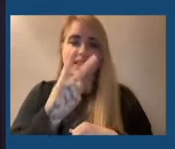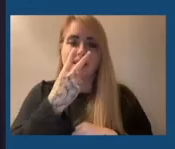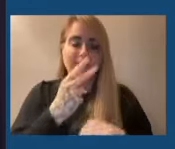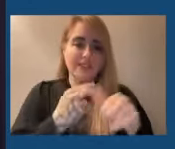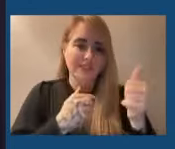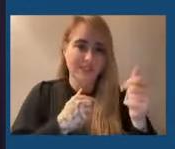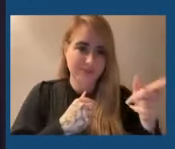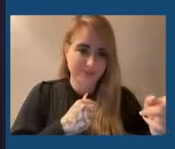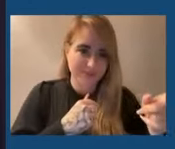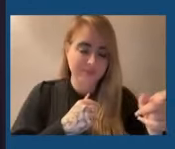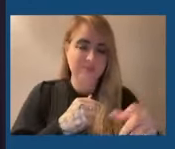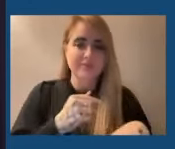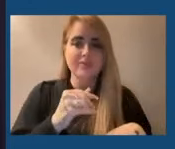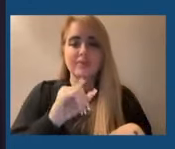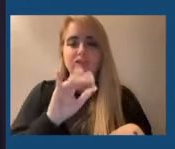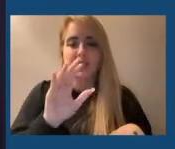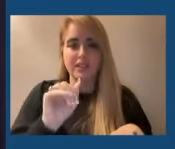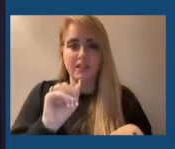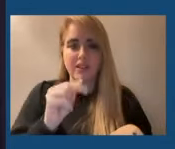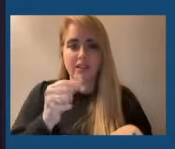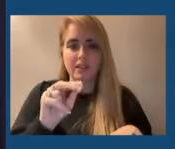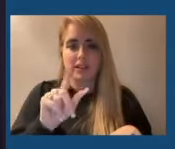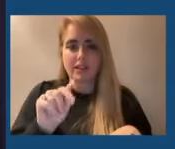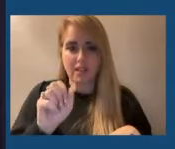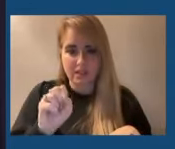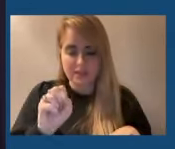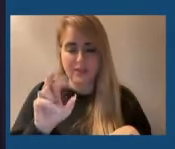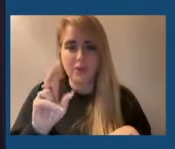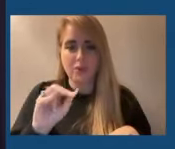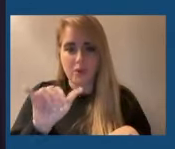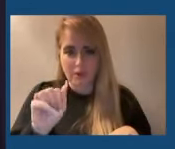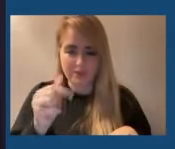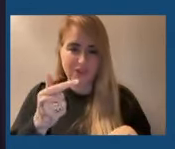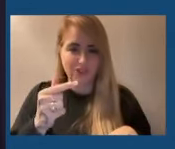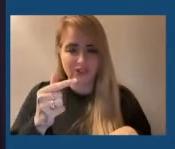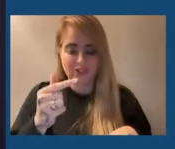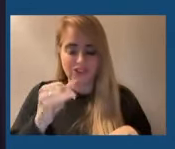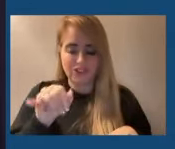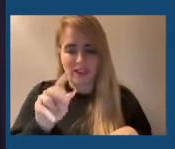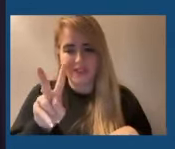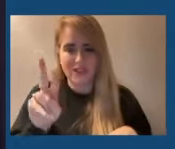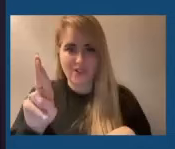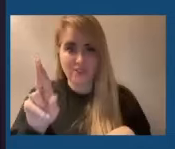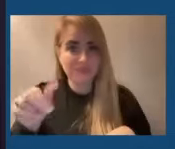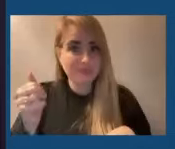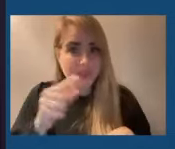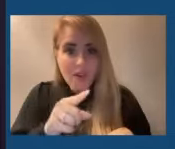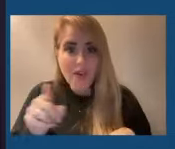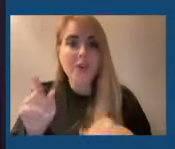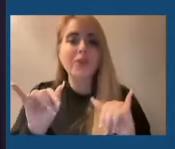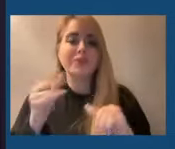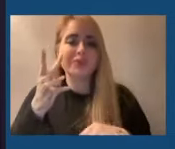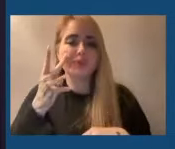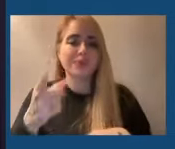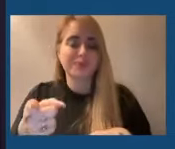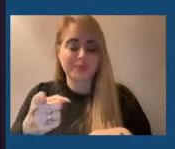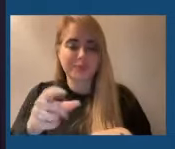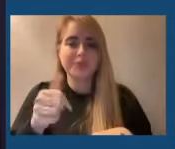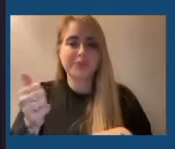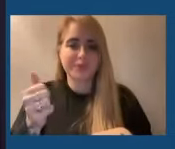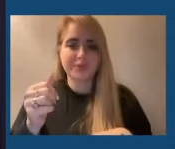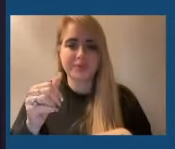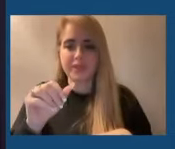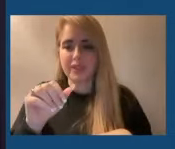Assemblywoman Jessica Gonzalez-Rojas. Yeah, JGR, we always call her. Anyone else? Oh, I see Assemblywoman,